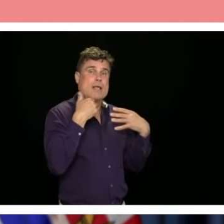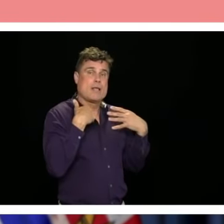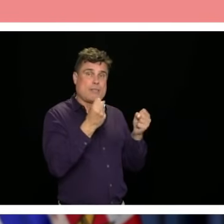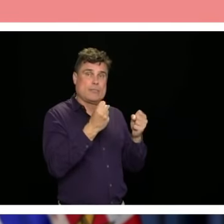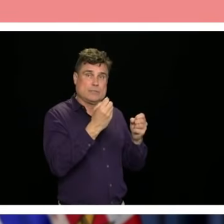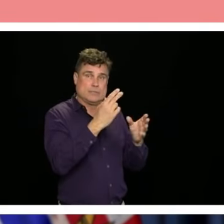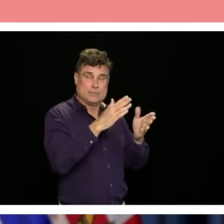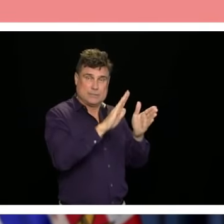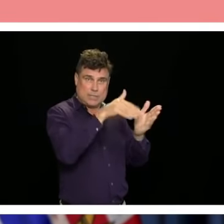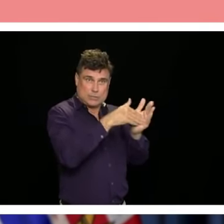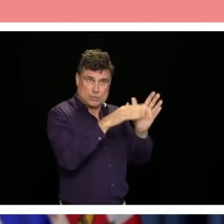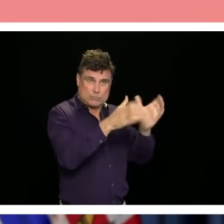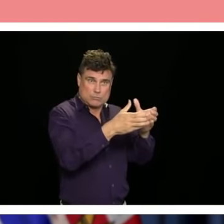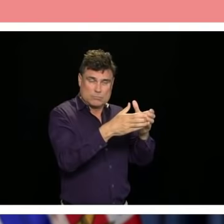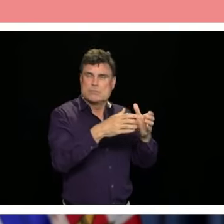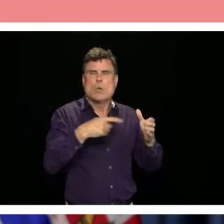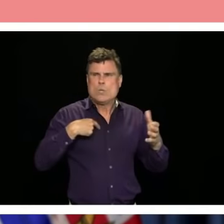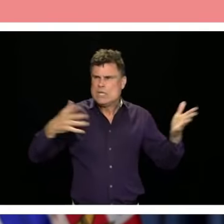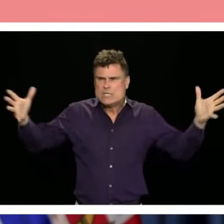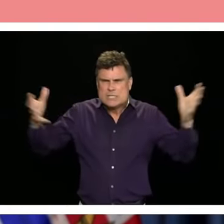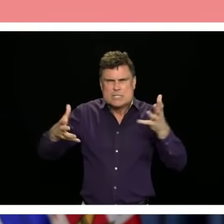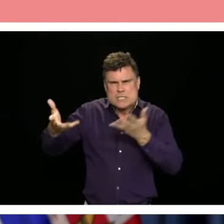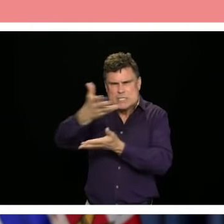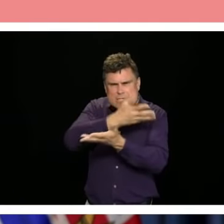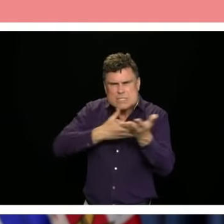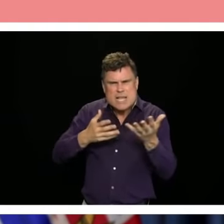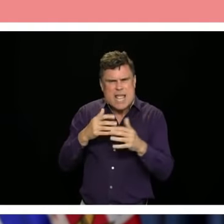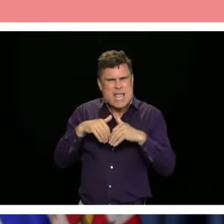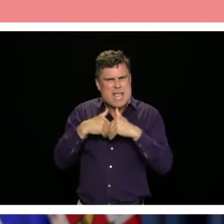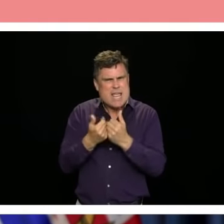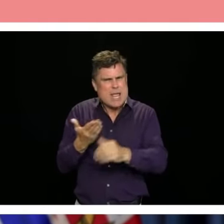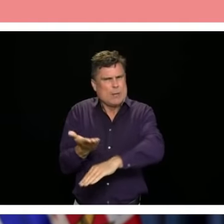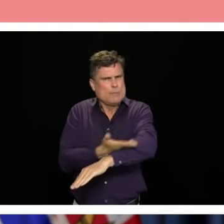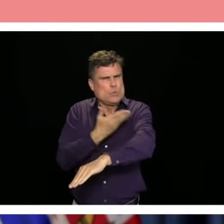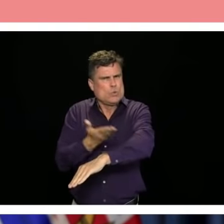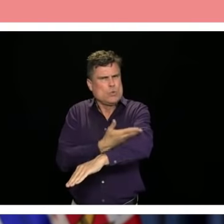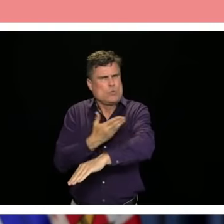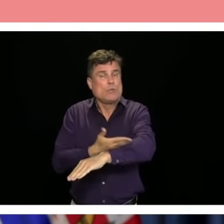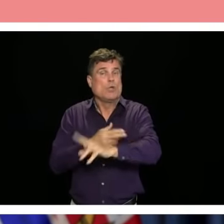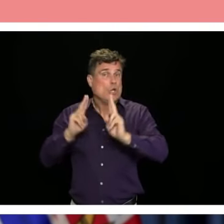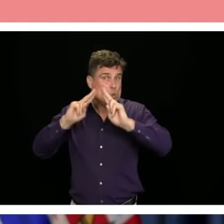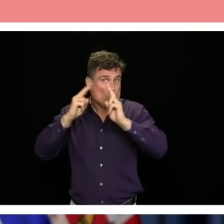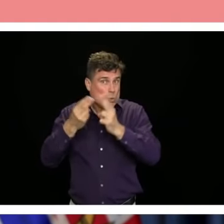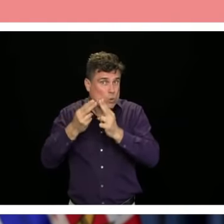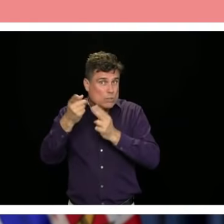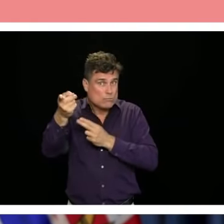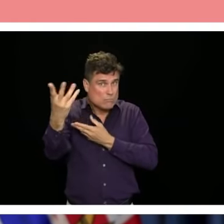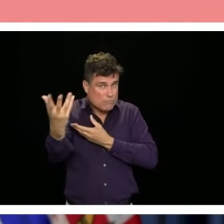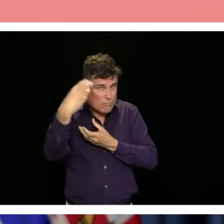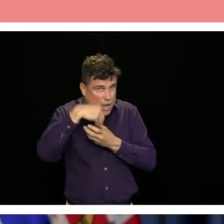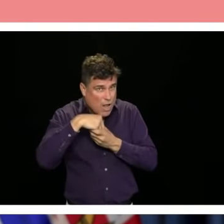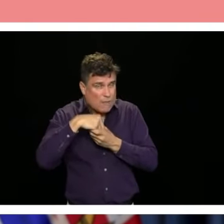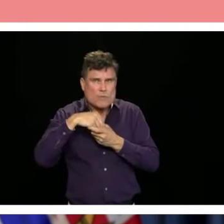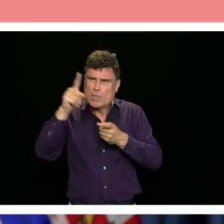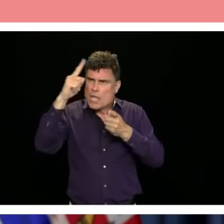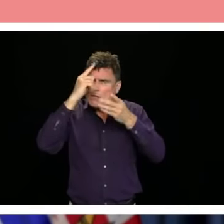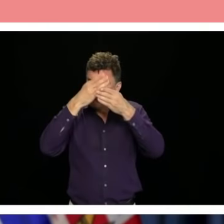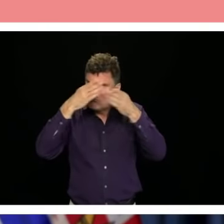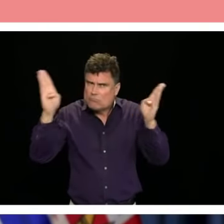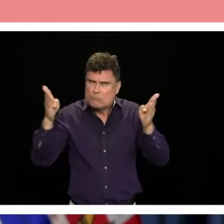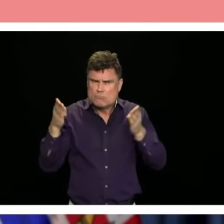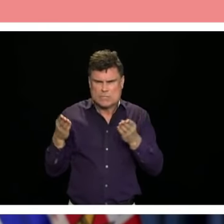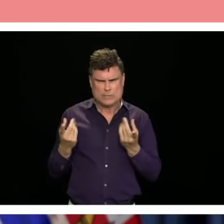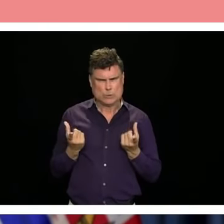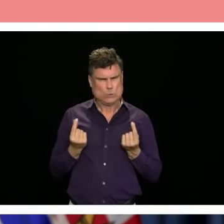clear. Outstanding action and cooperation from care providers, both private and health authority owned